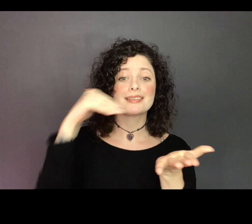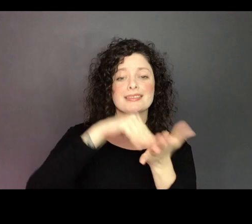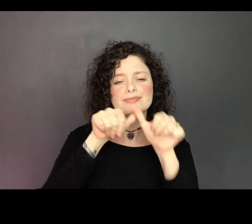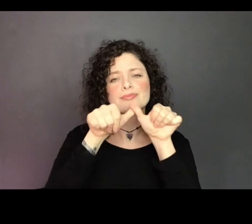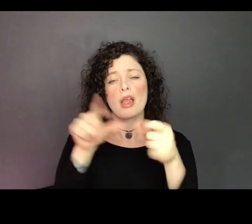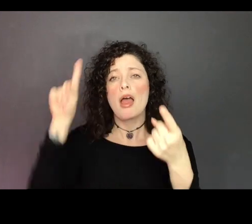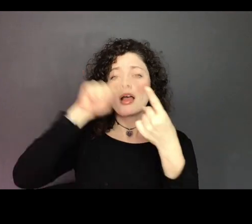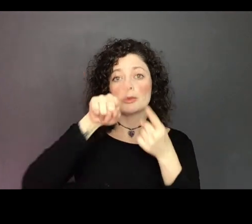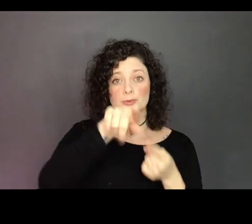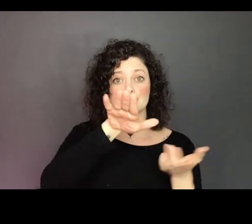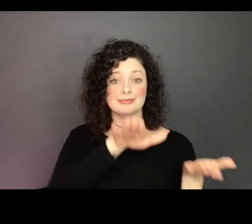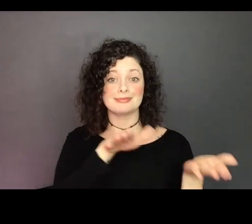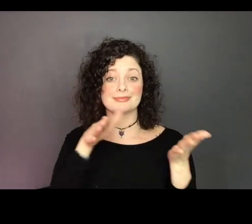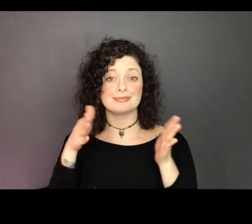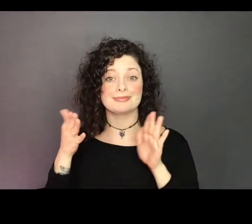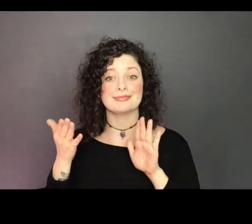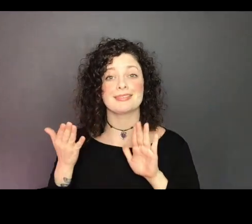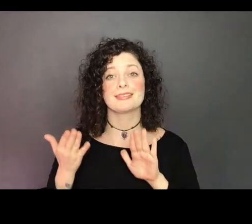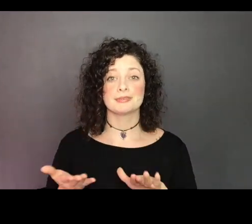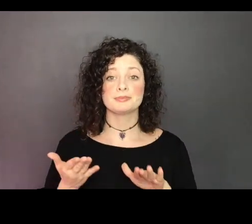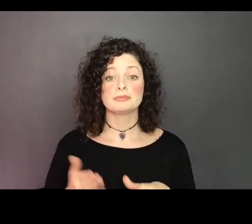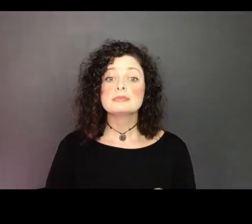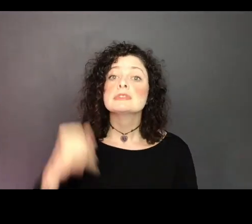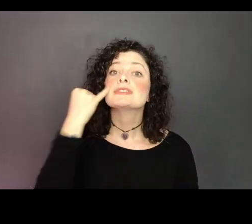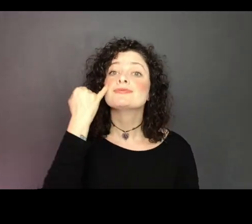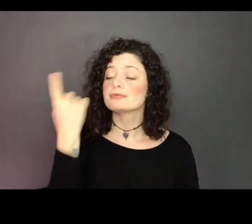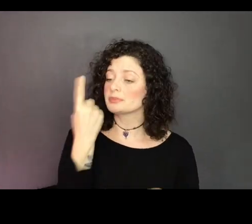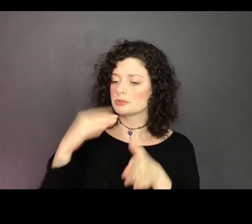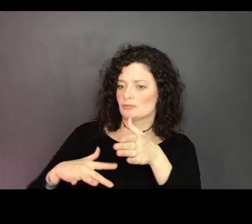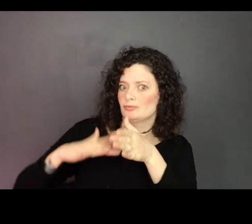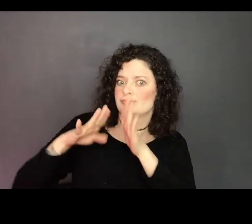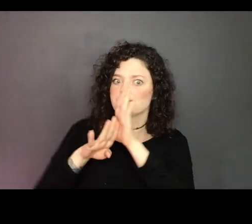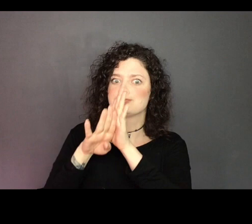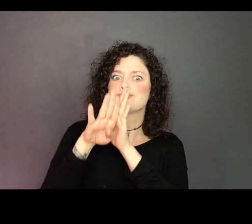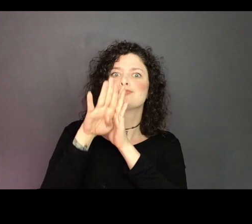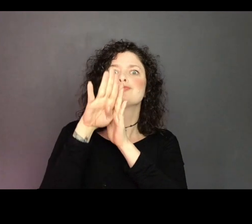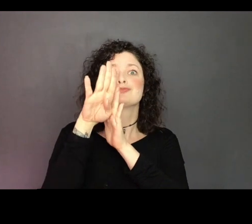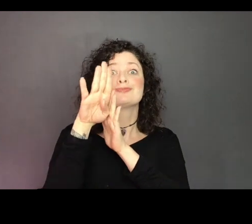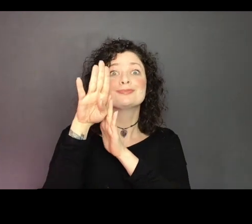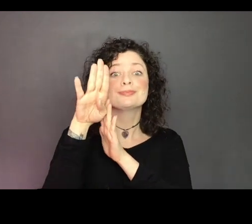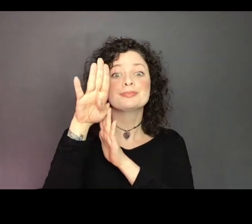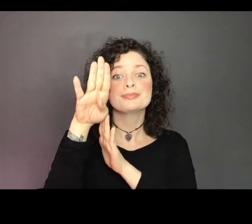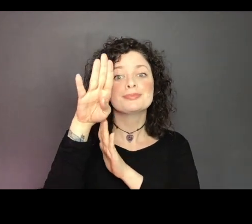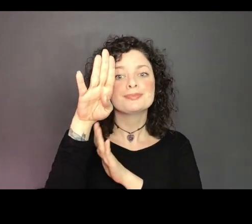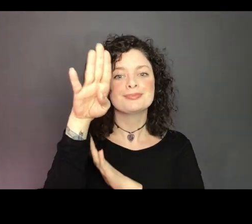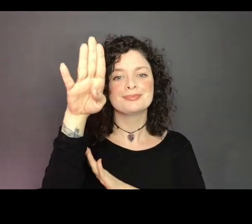and try till the day that you die. The cream always rises to the top,